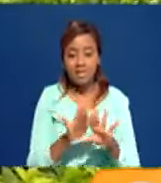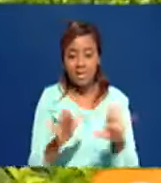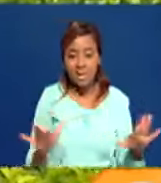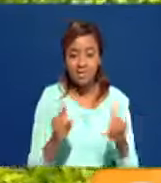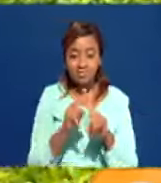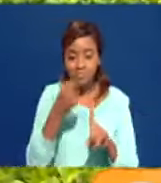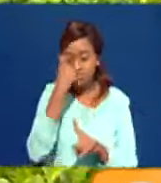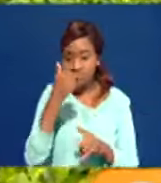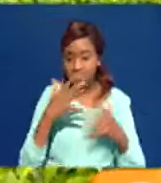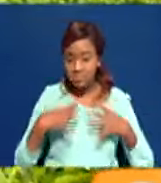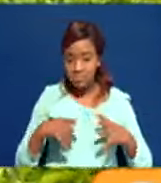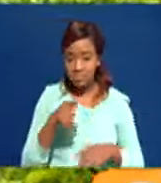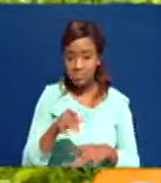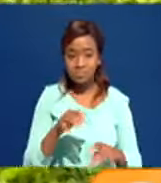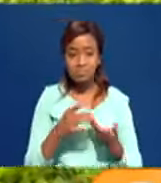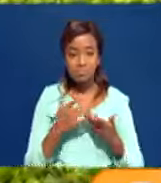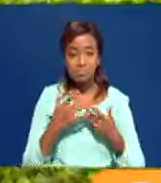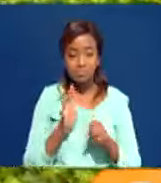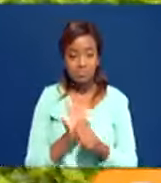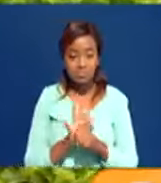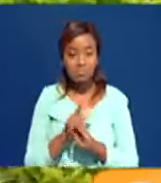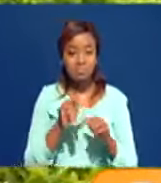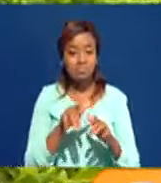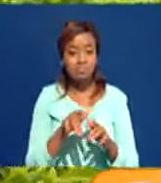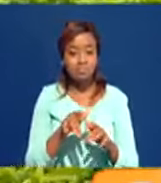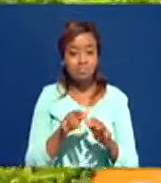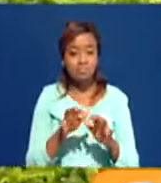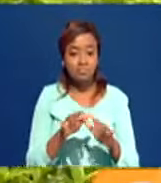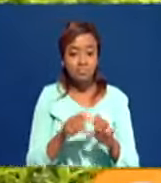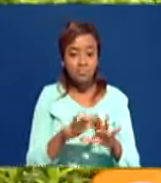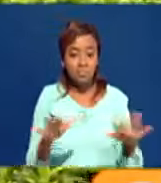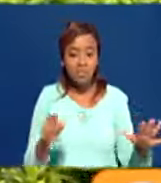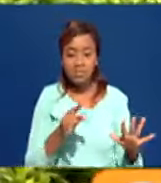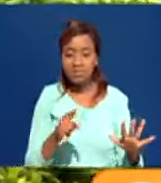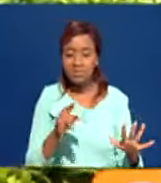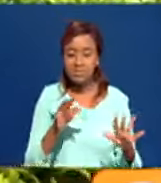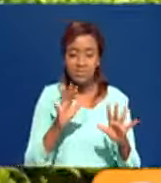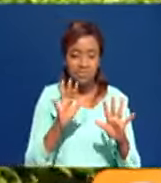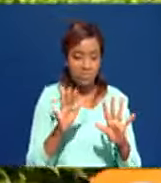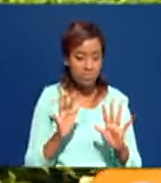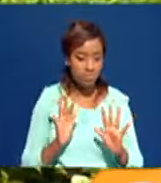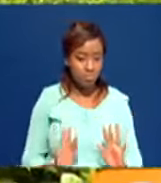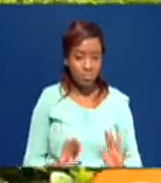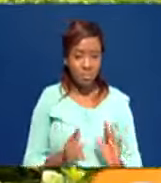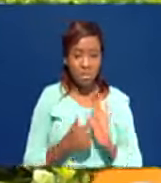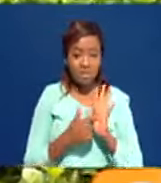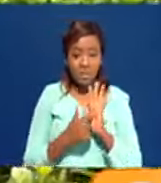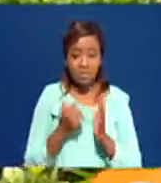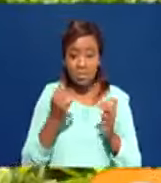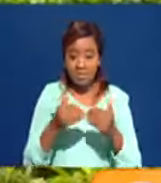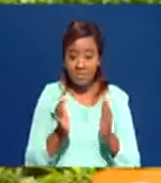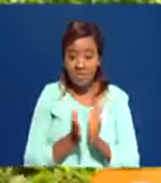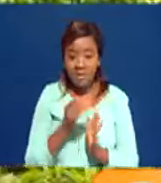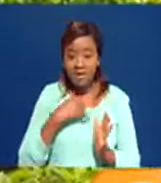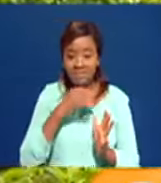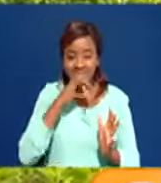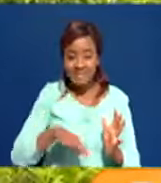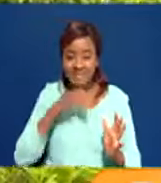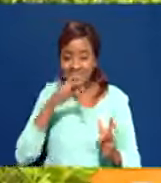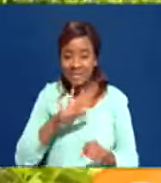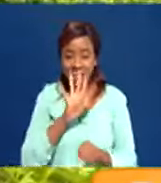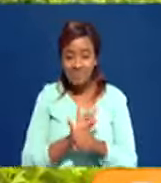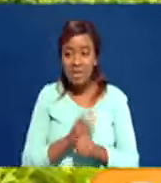here, land is regarded so precious, a life and death issue. Some families with many sons dread the day they have to subdivide